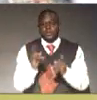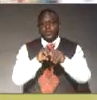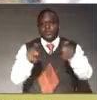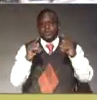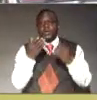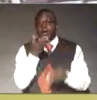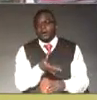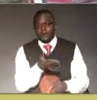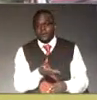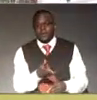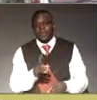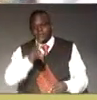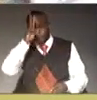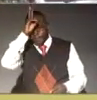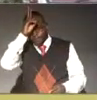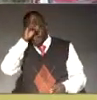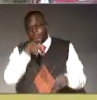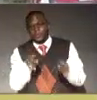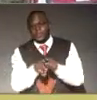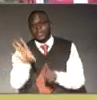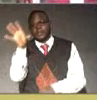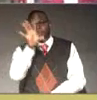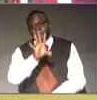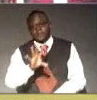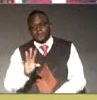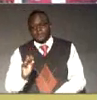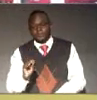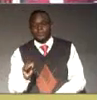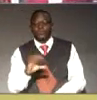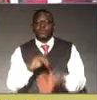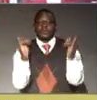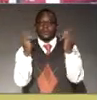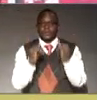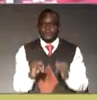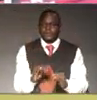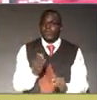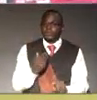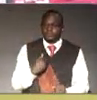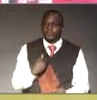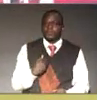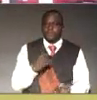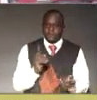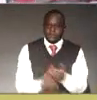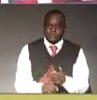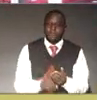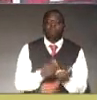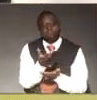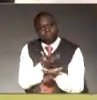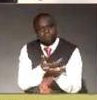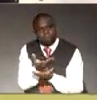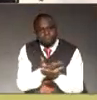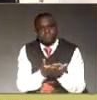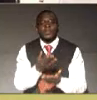on the ground where we are in the villages, and a summary of all institutions. So I wanted to come and get to interface with the